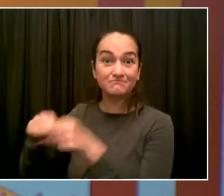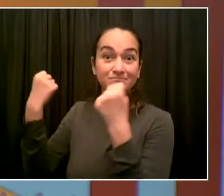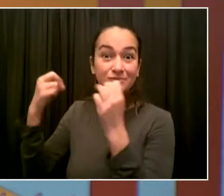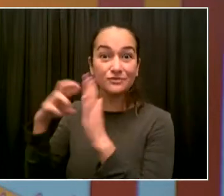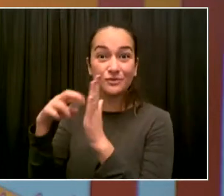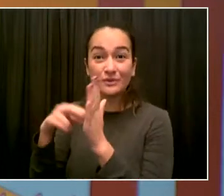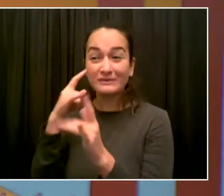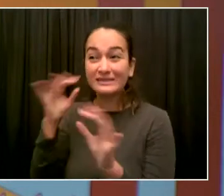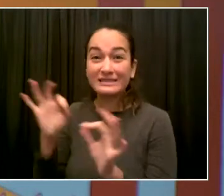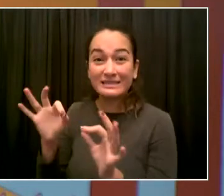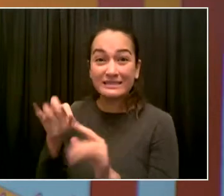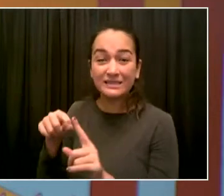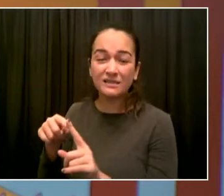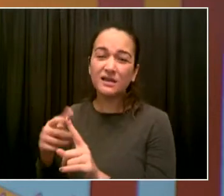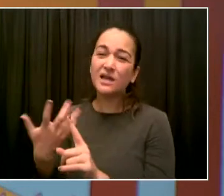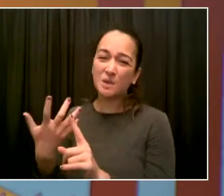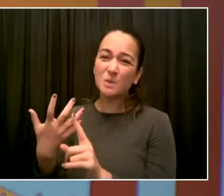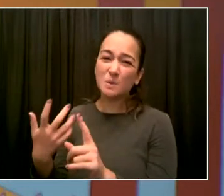Ari.